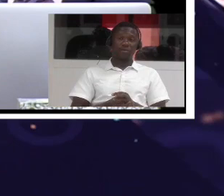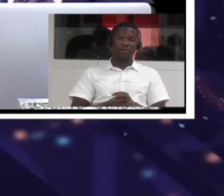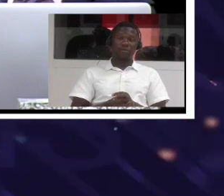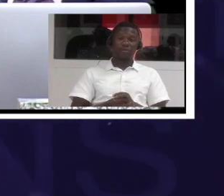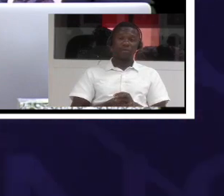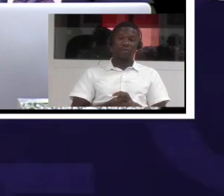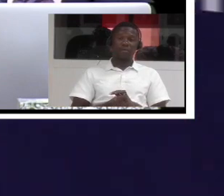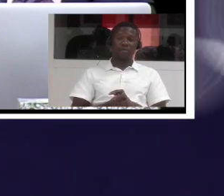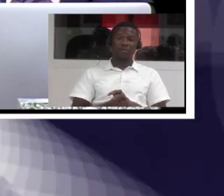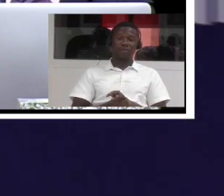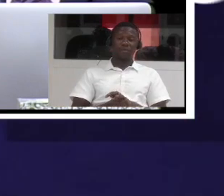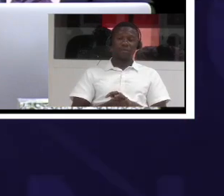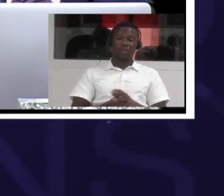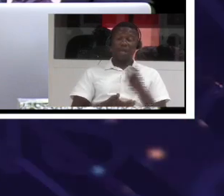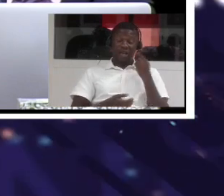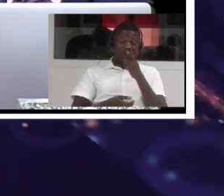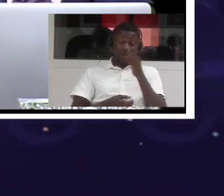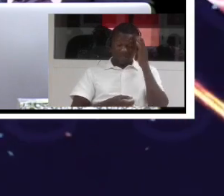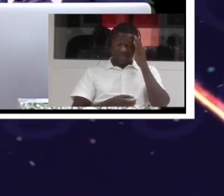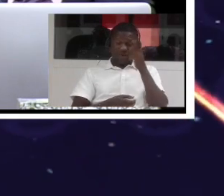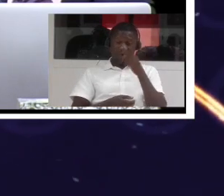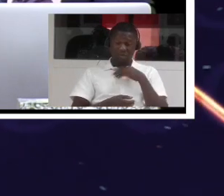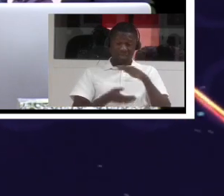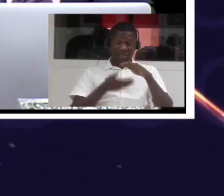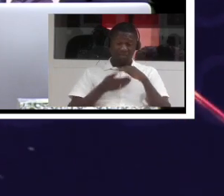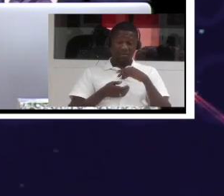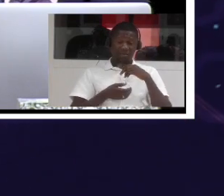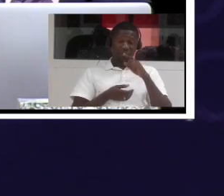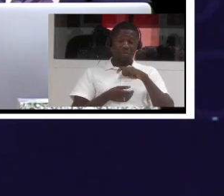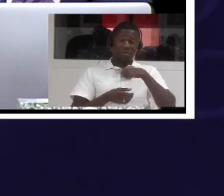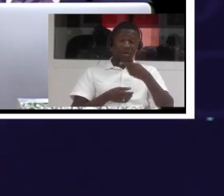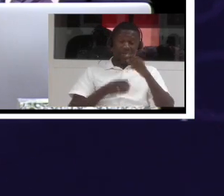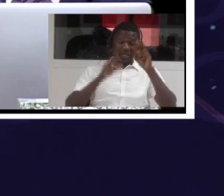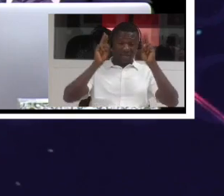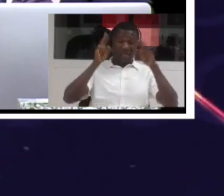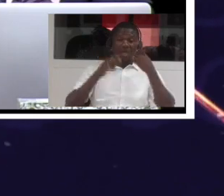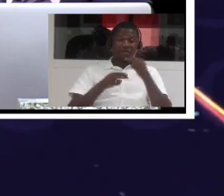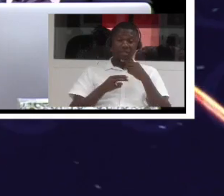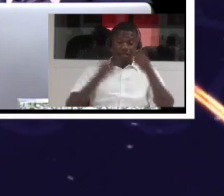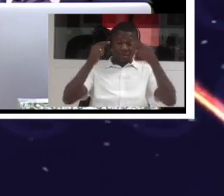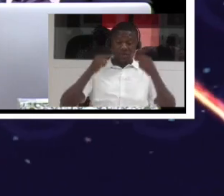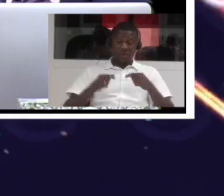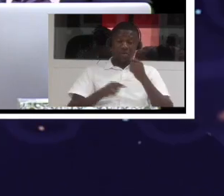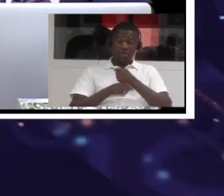them. How do you think that would have been received if this statement was made over radio?